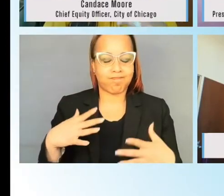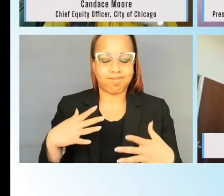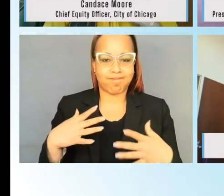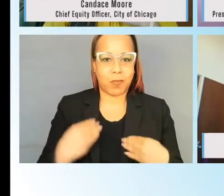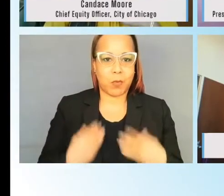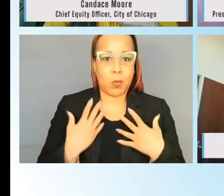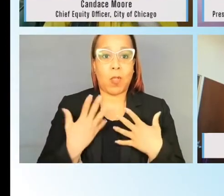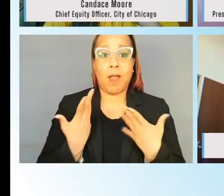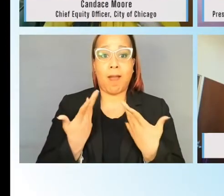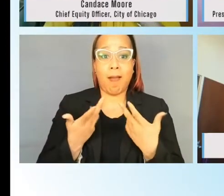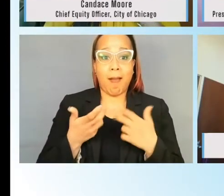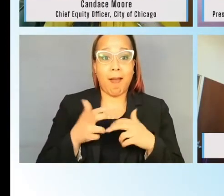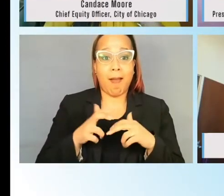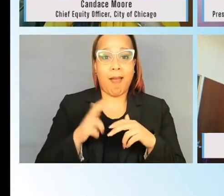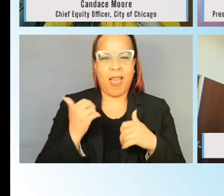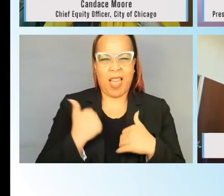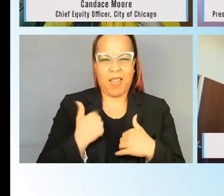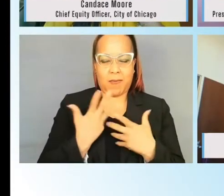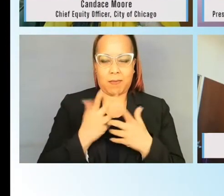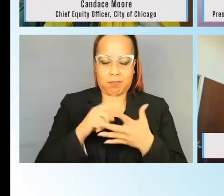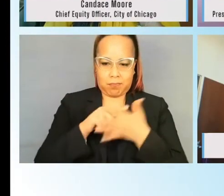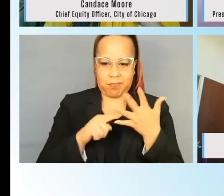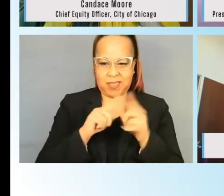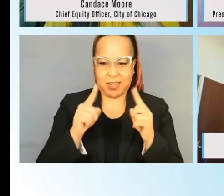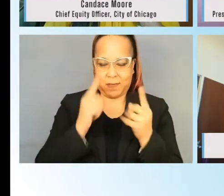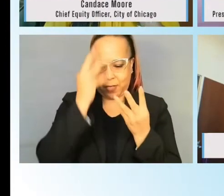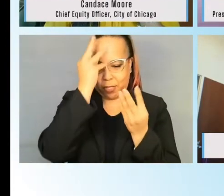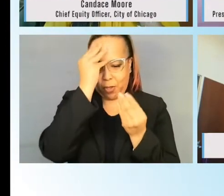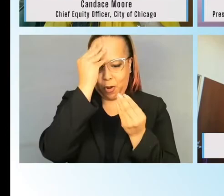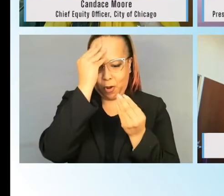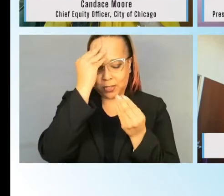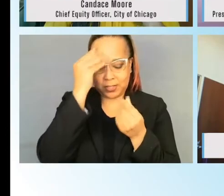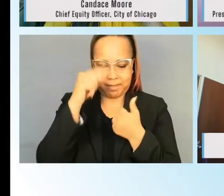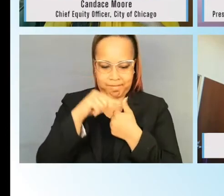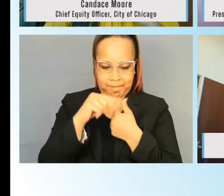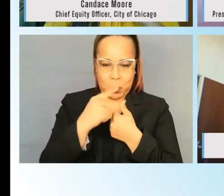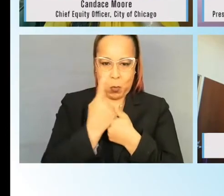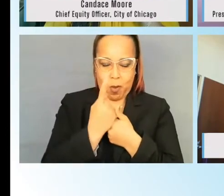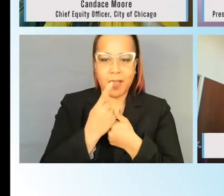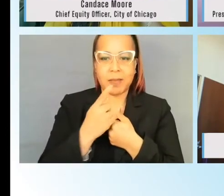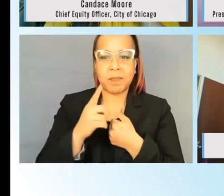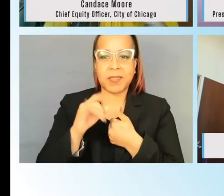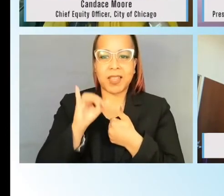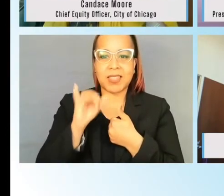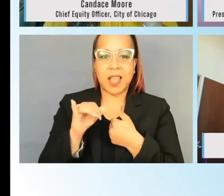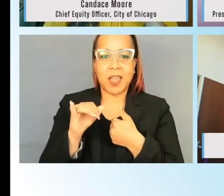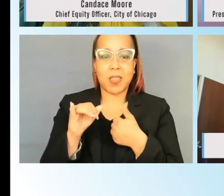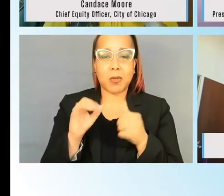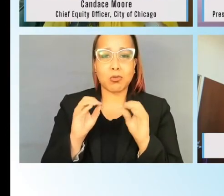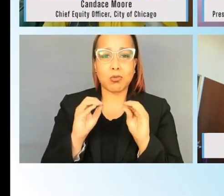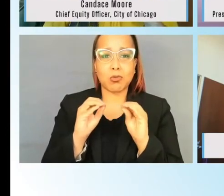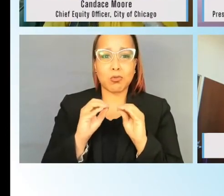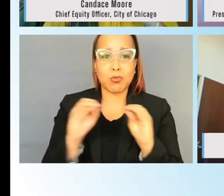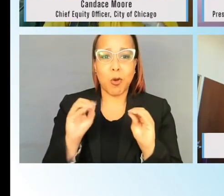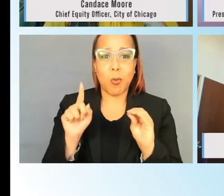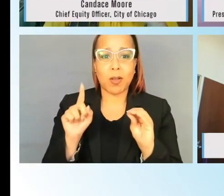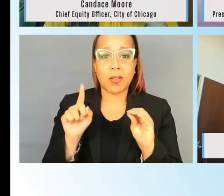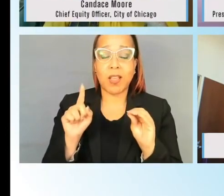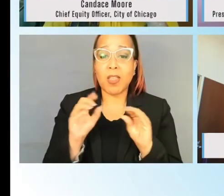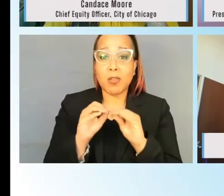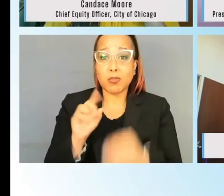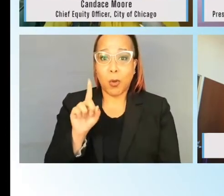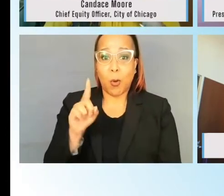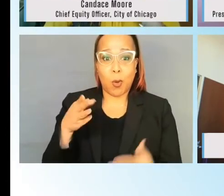number of different thoughts. One is that there is no one right, there's no one way to